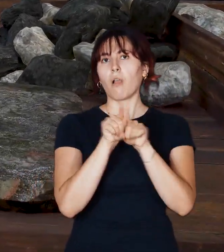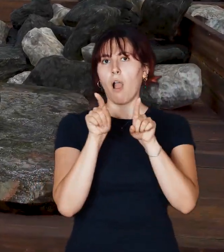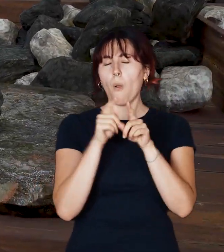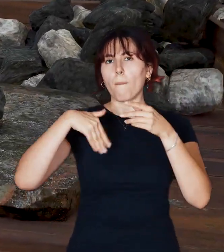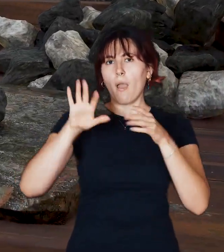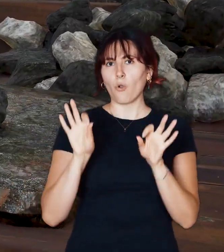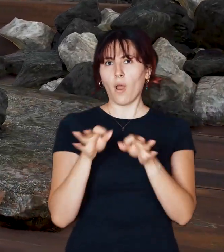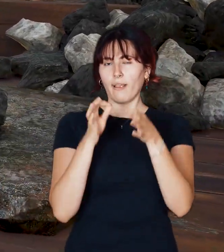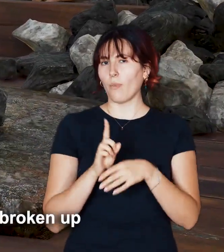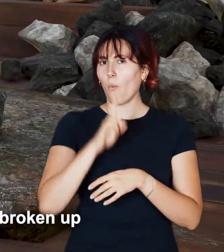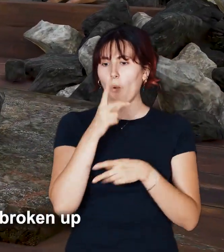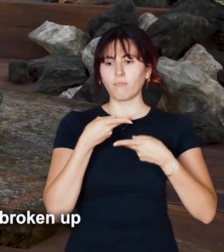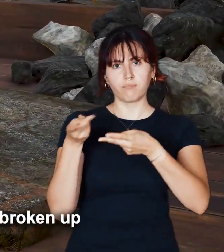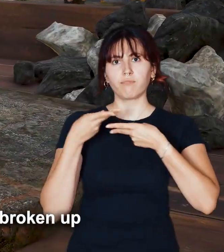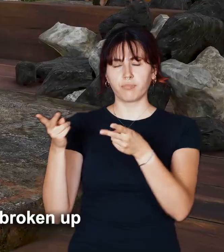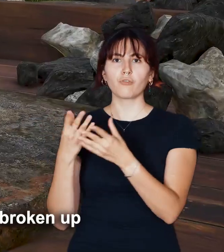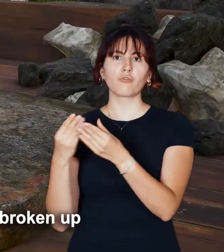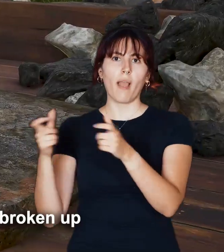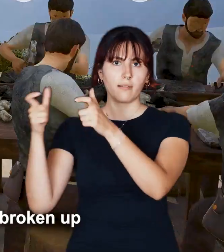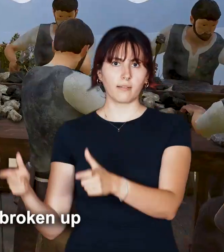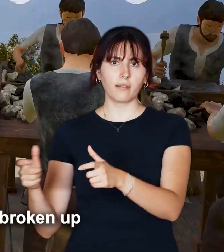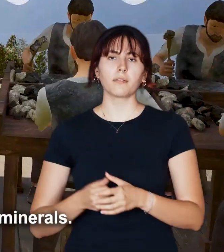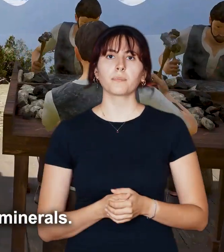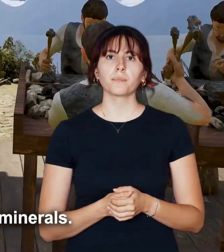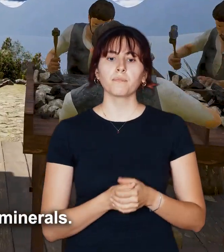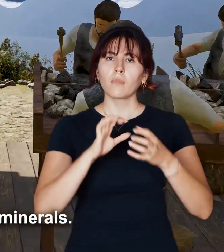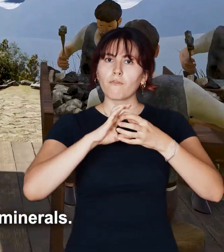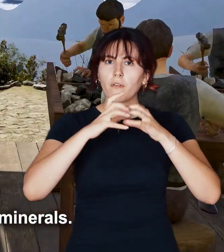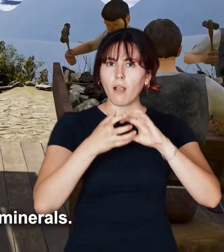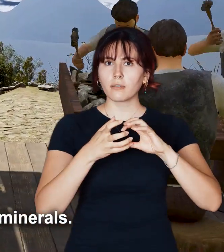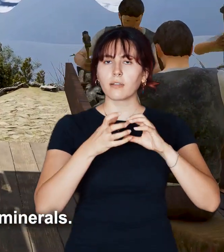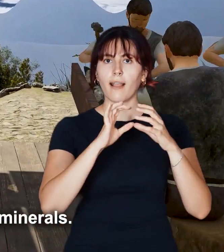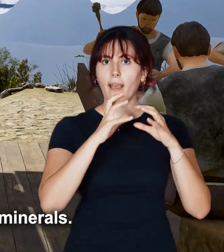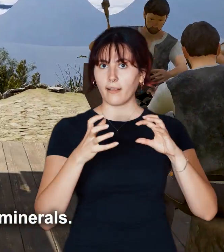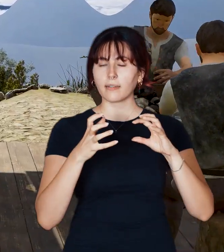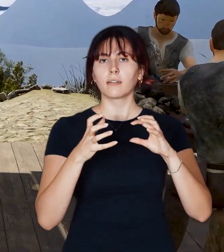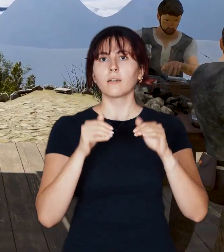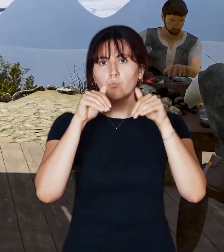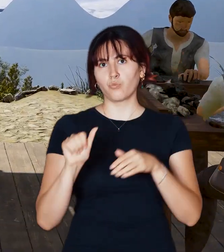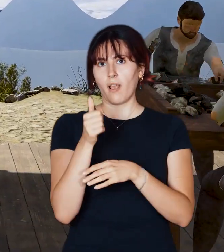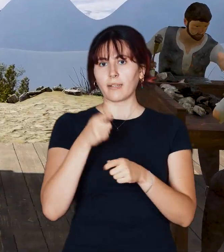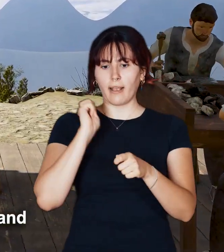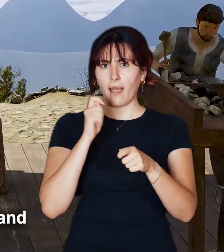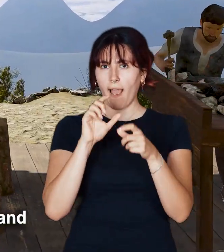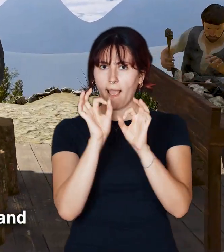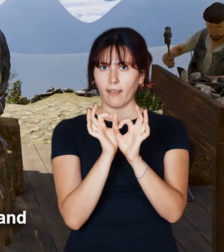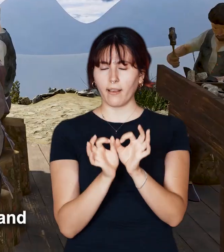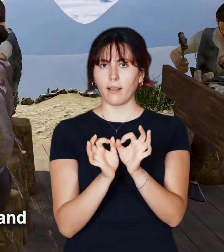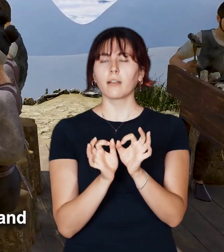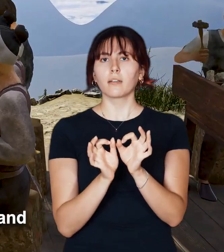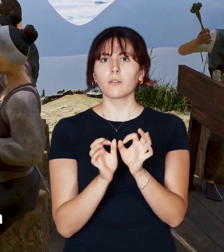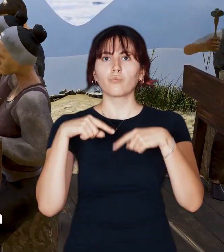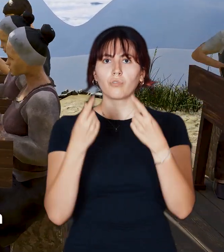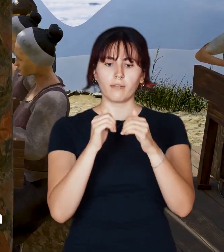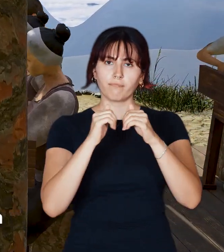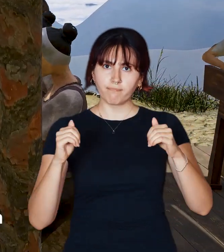this purpose, the intergrown ore-bearing rock first had to be broken up so as to separate the different minerals. For a long time, this was carried out by